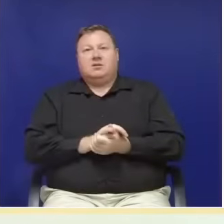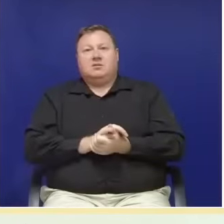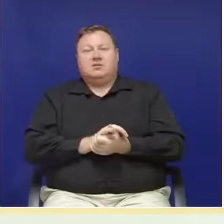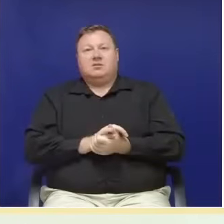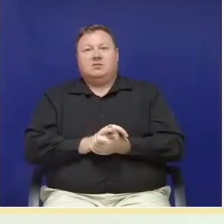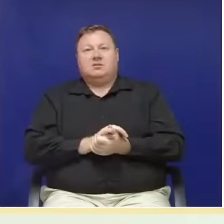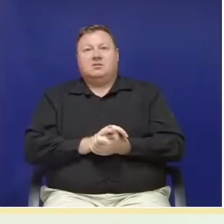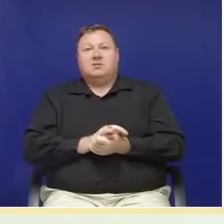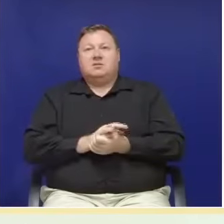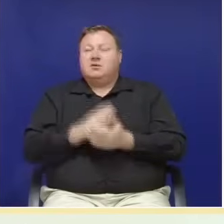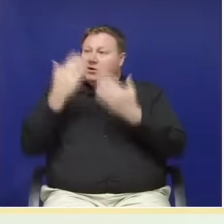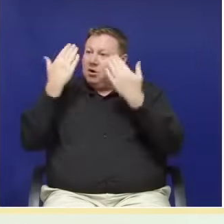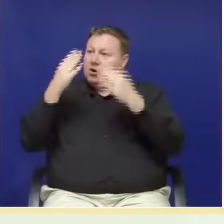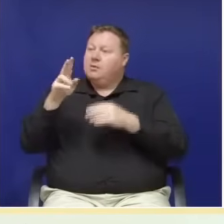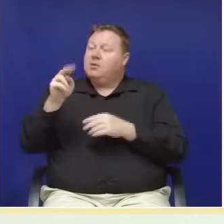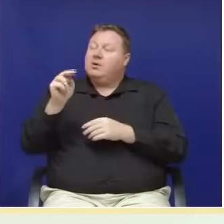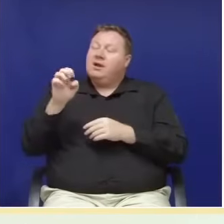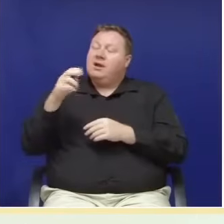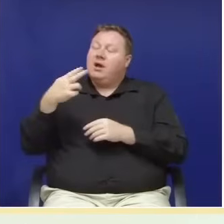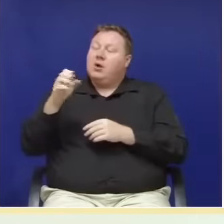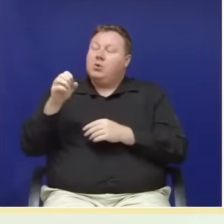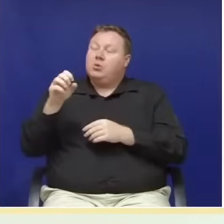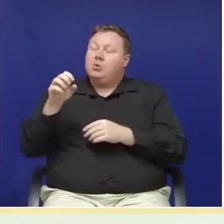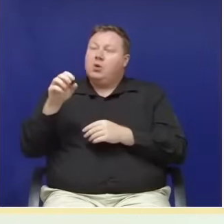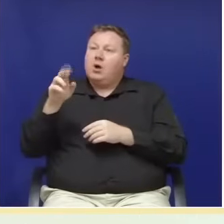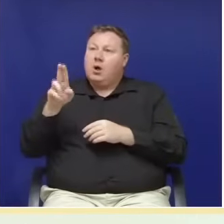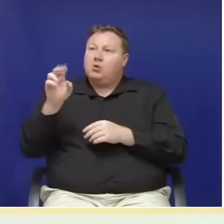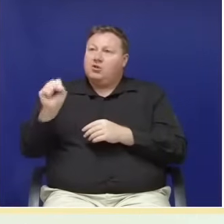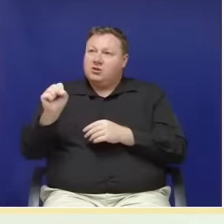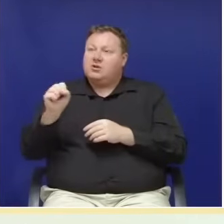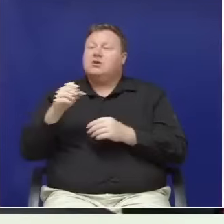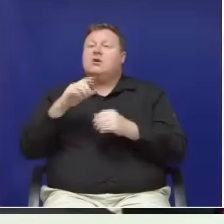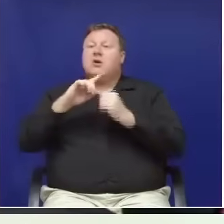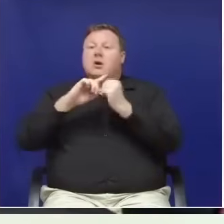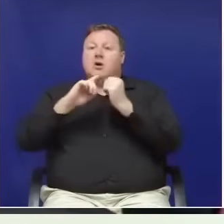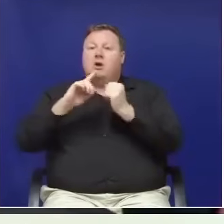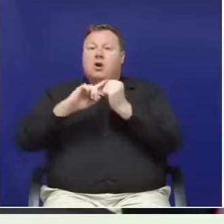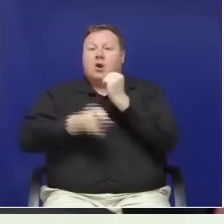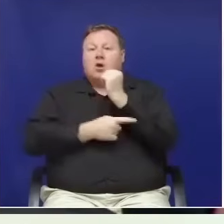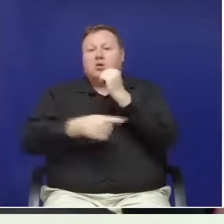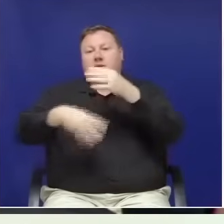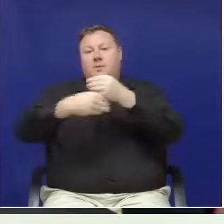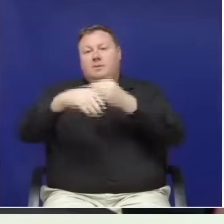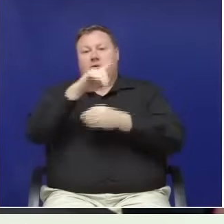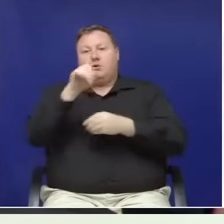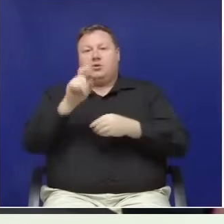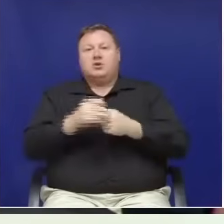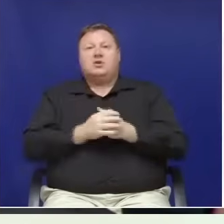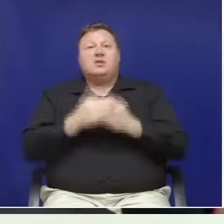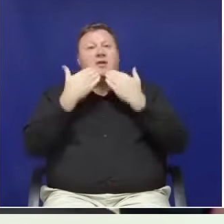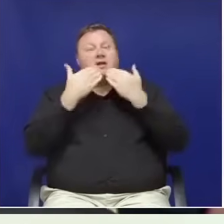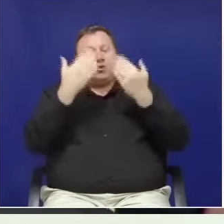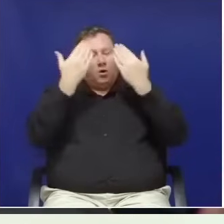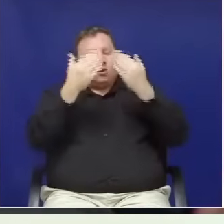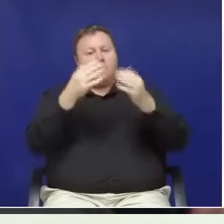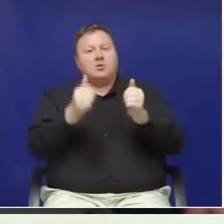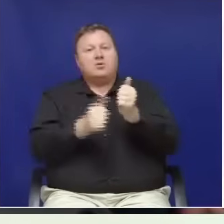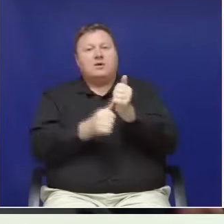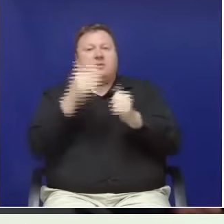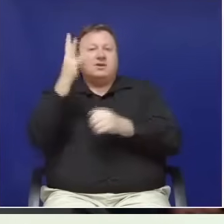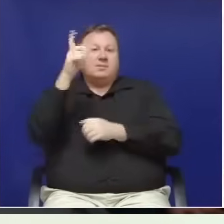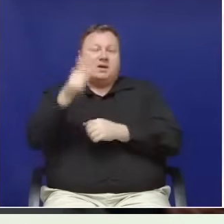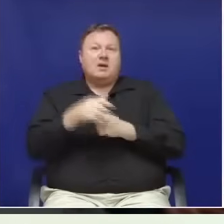Honourable Niaus, you have the last supplementary question. Thank you, Honourable Deputy Speaker.